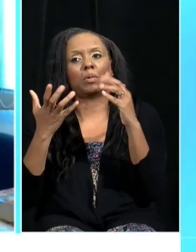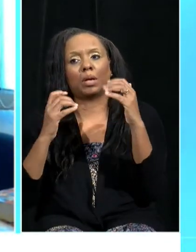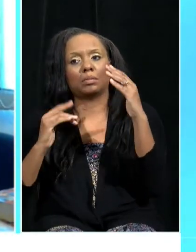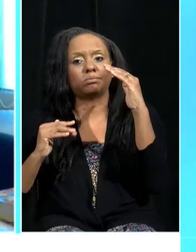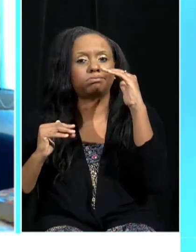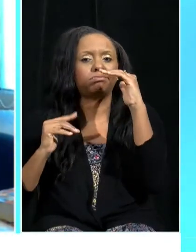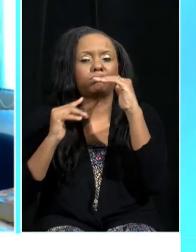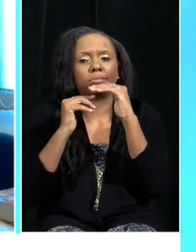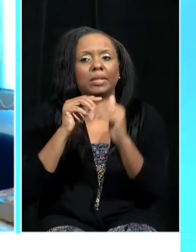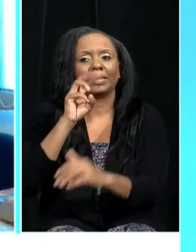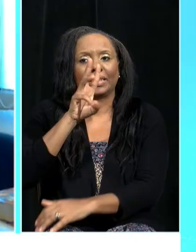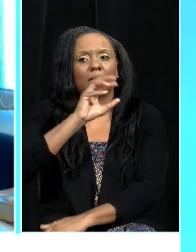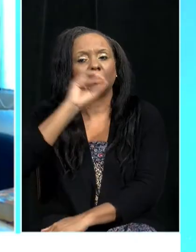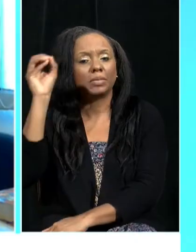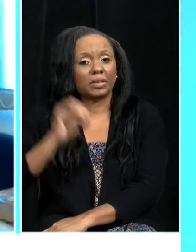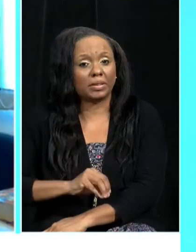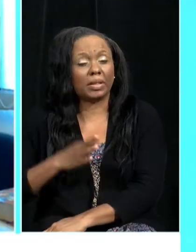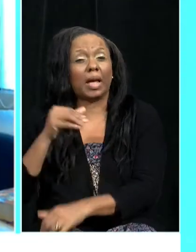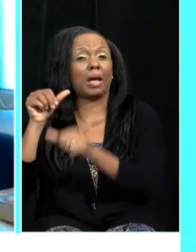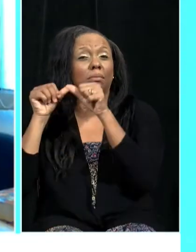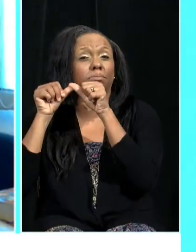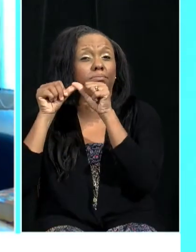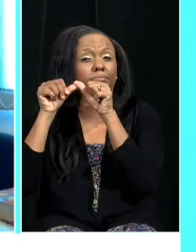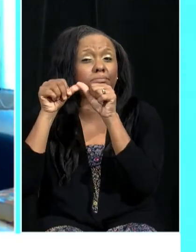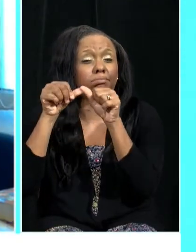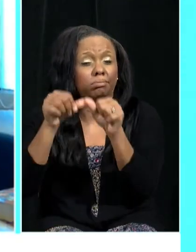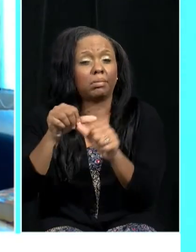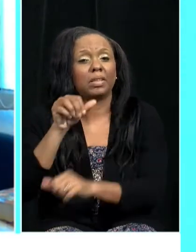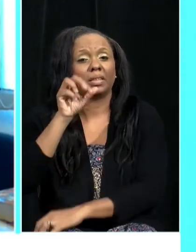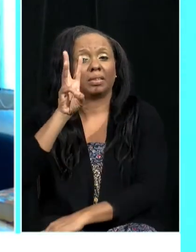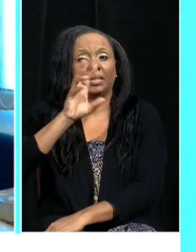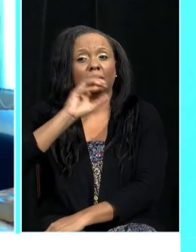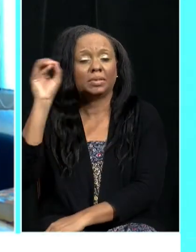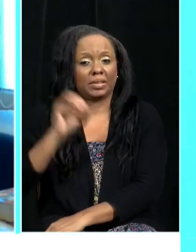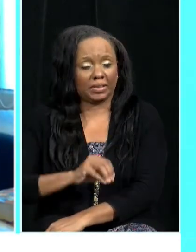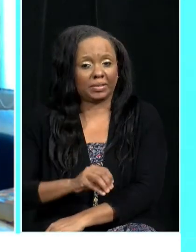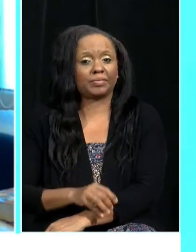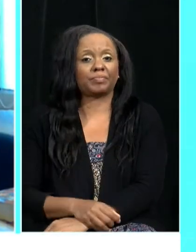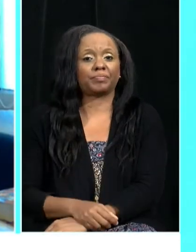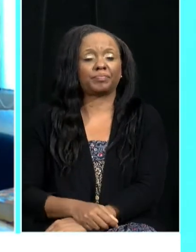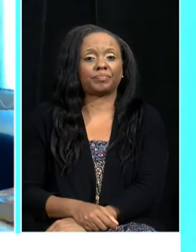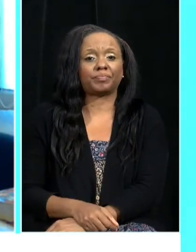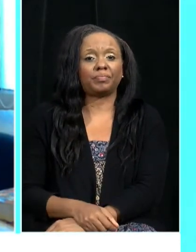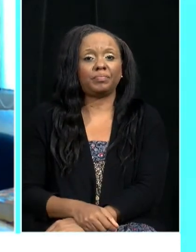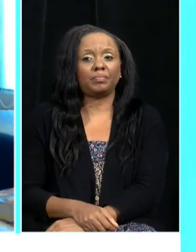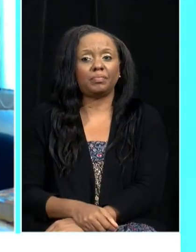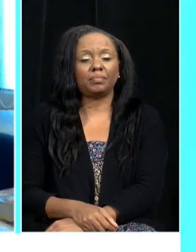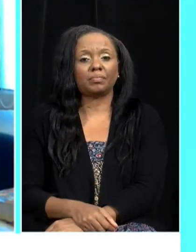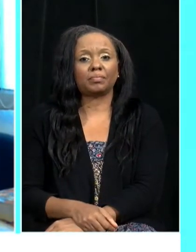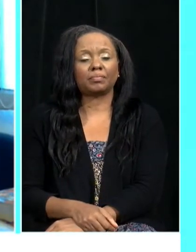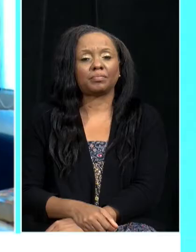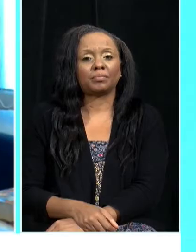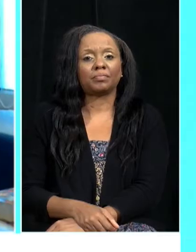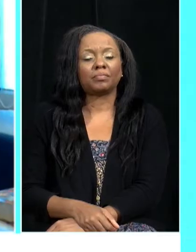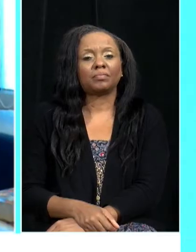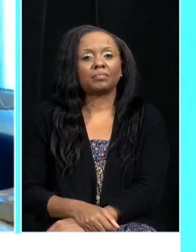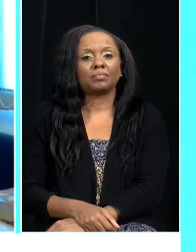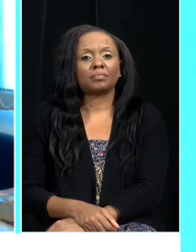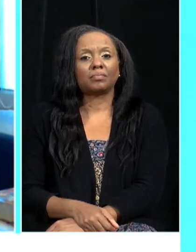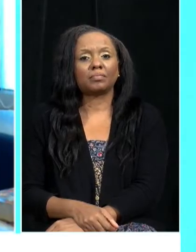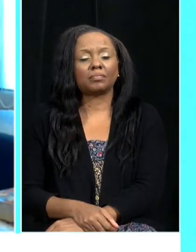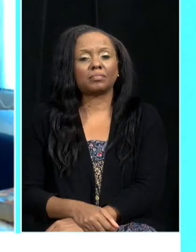to the 6% and sustaining it. So you're talking really about